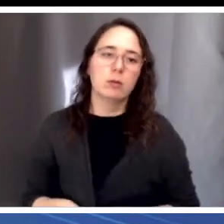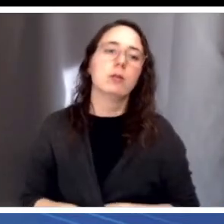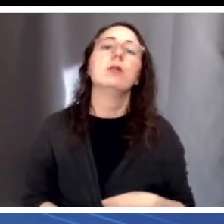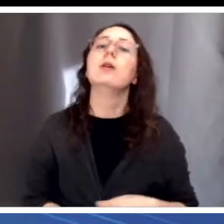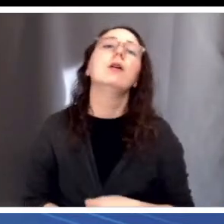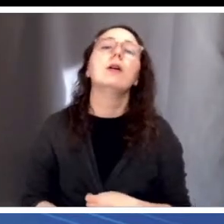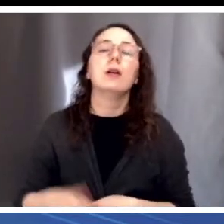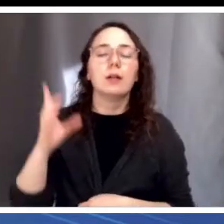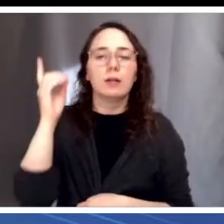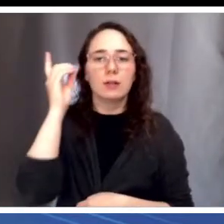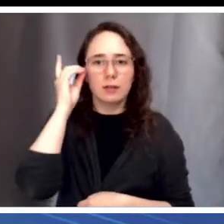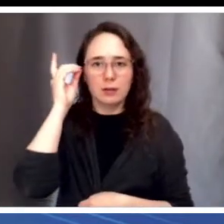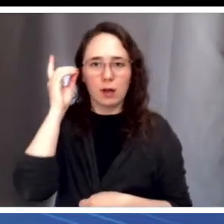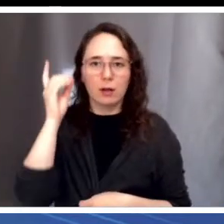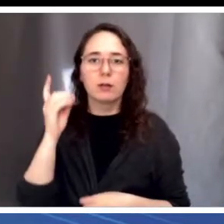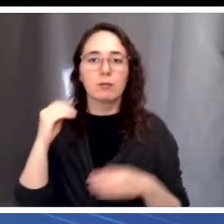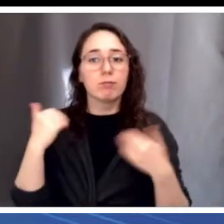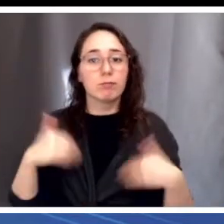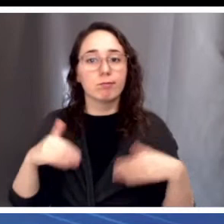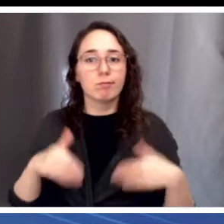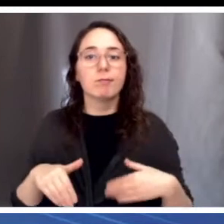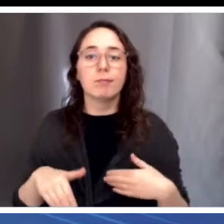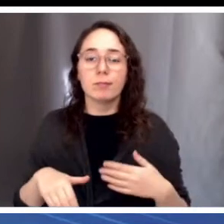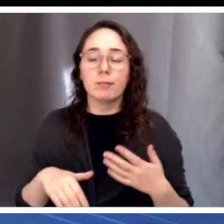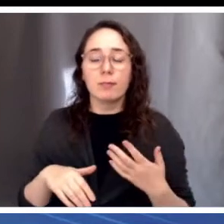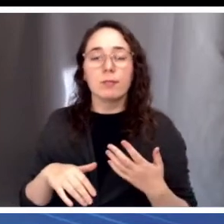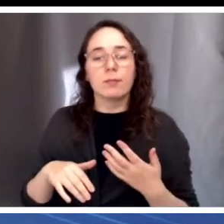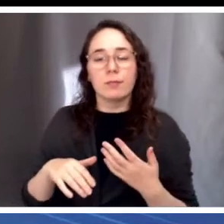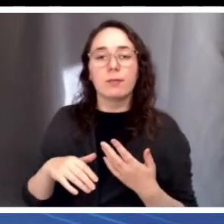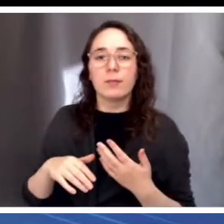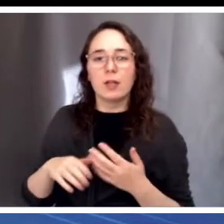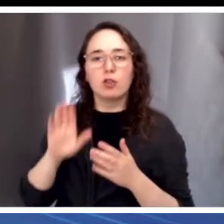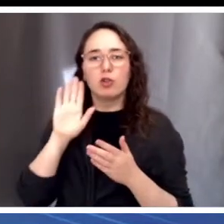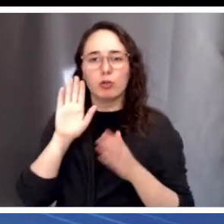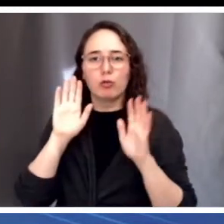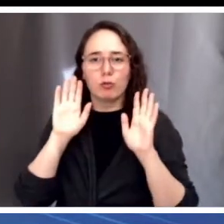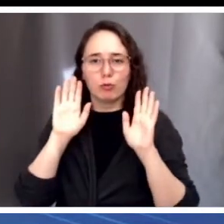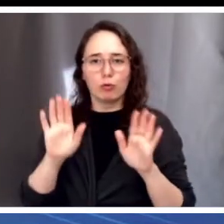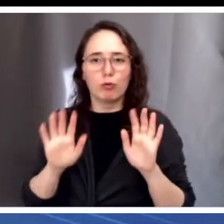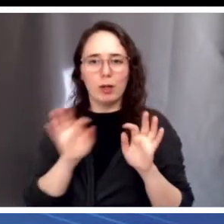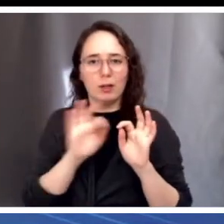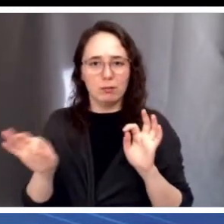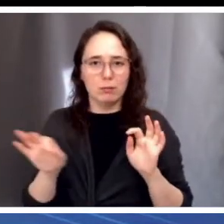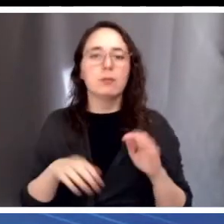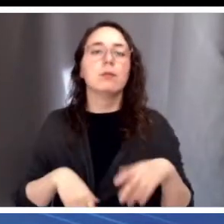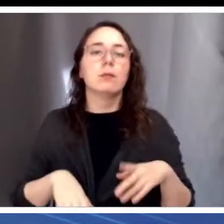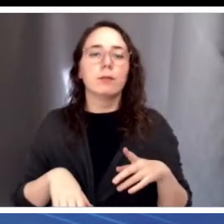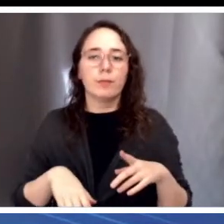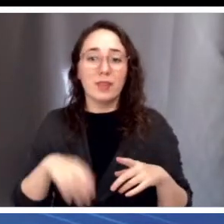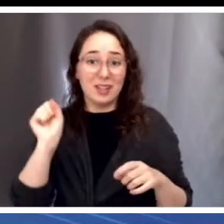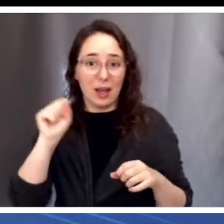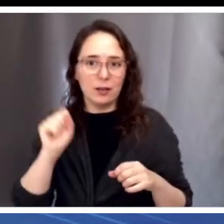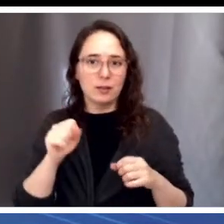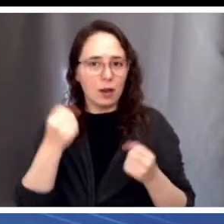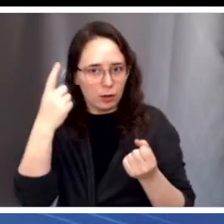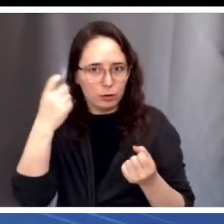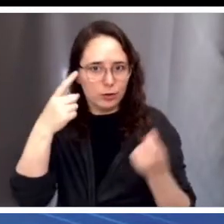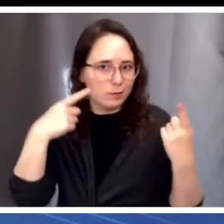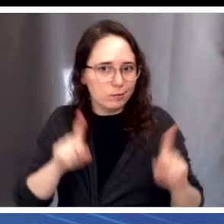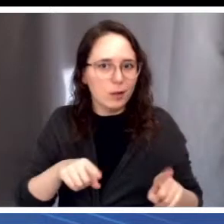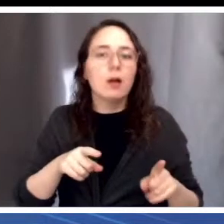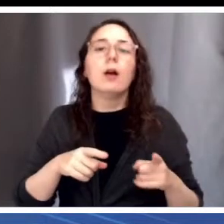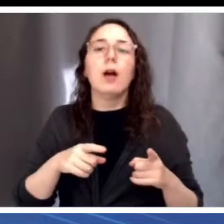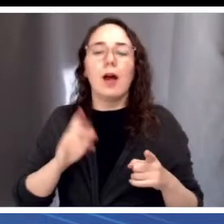put, I think, particularly what you're talking about of the climate that we're currently in, and how that in certain ways is actually serving the